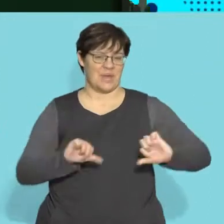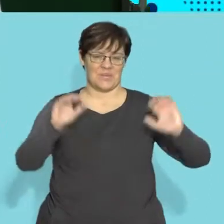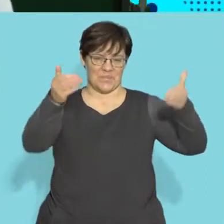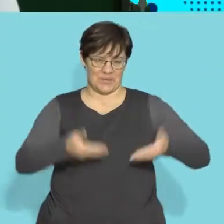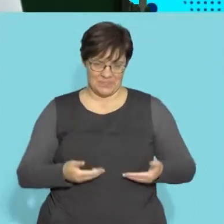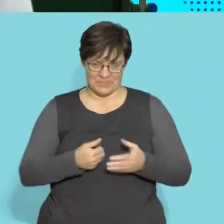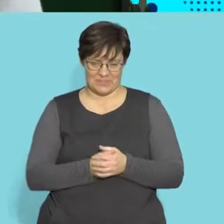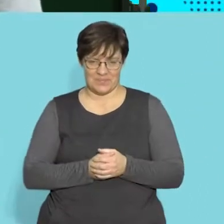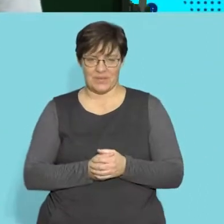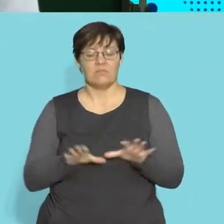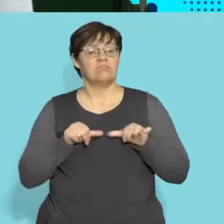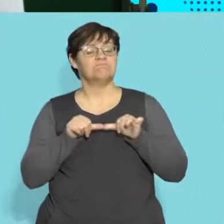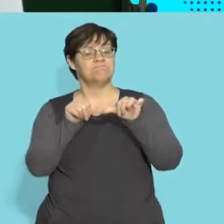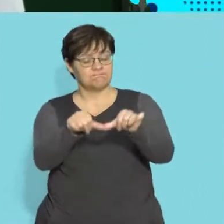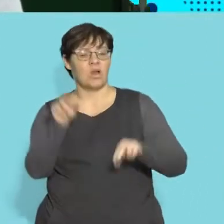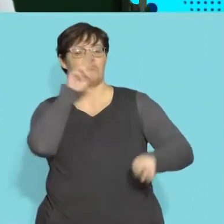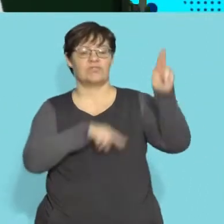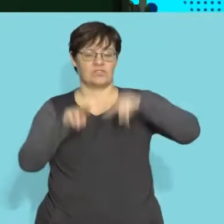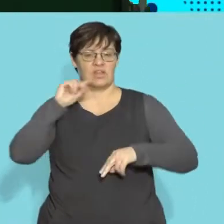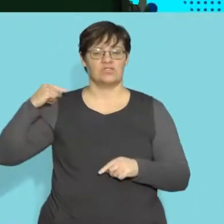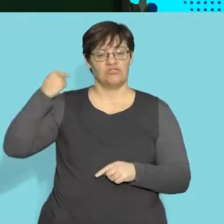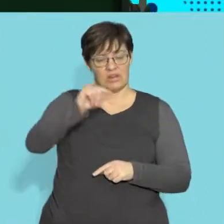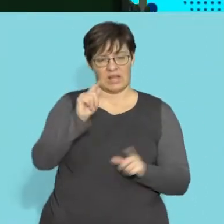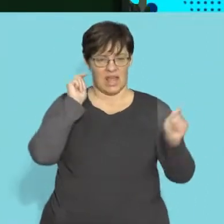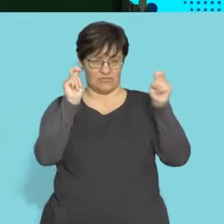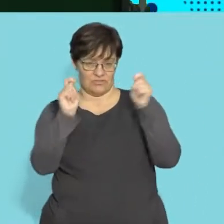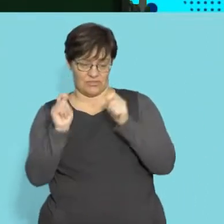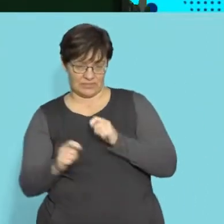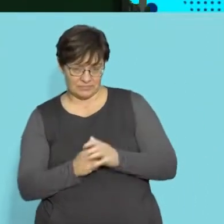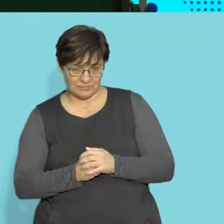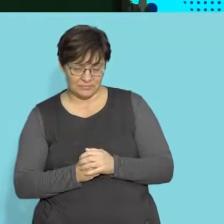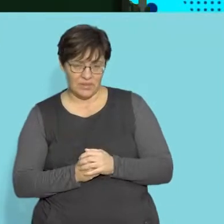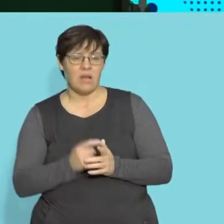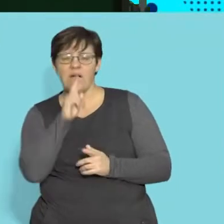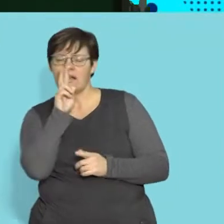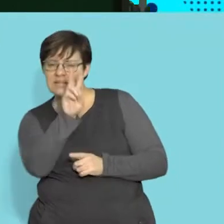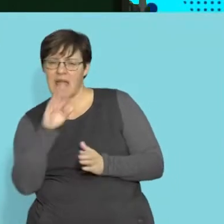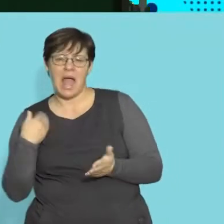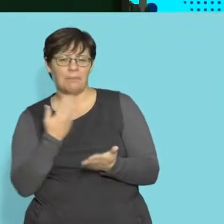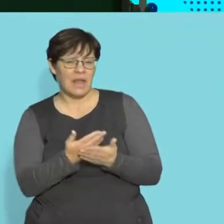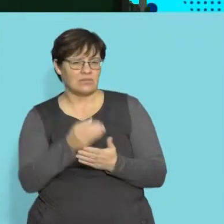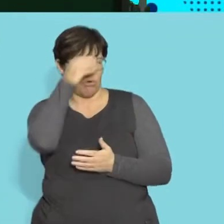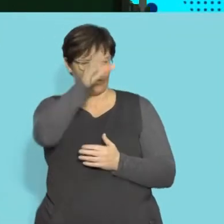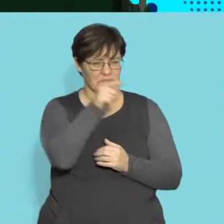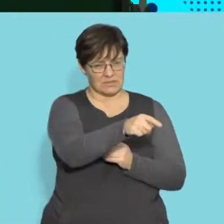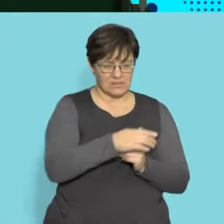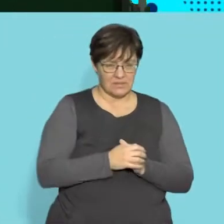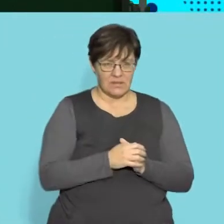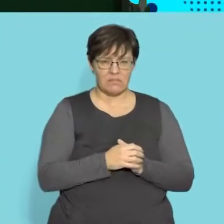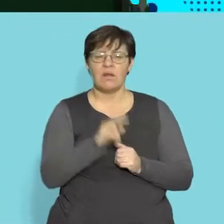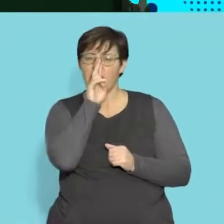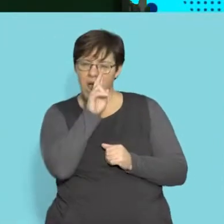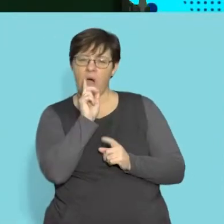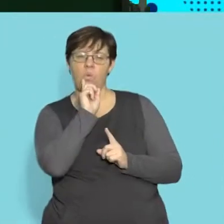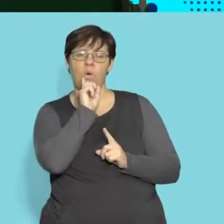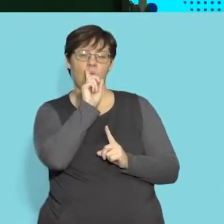Welcome back, life science learners. We're continuing with our revision on genetic engineering. Let's get into some application of those concepts by attempting